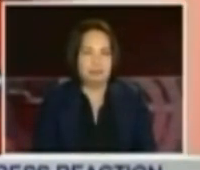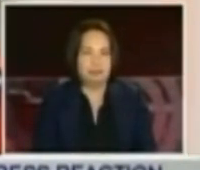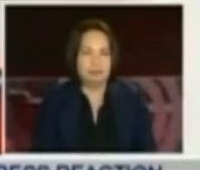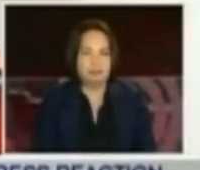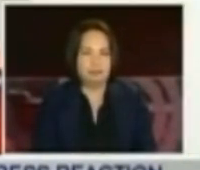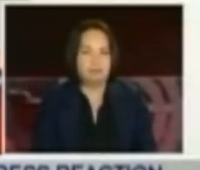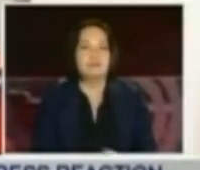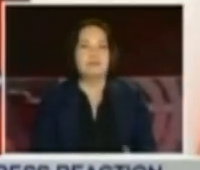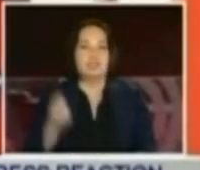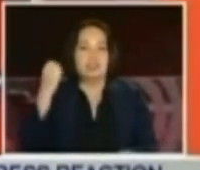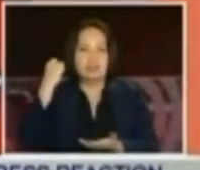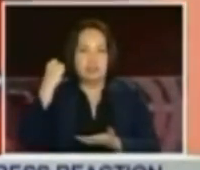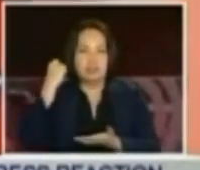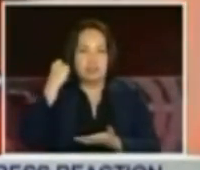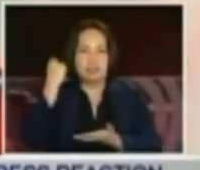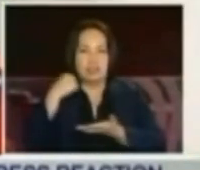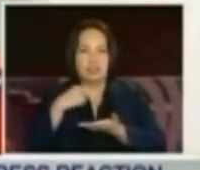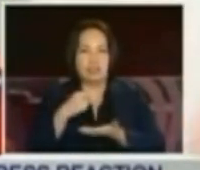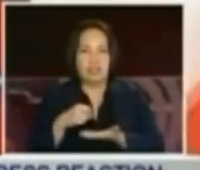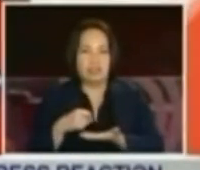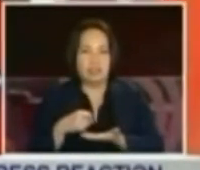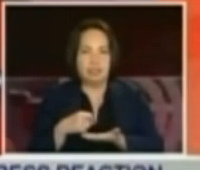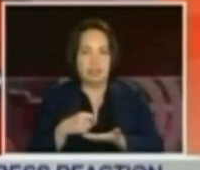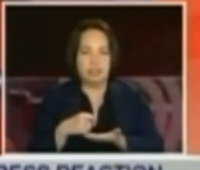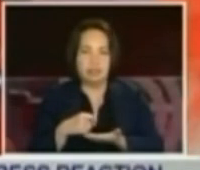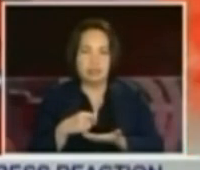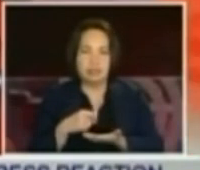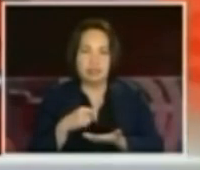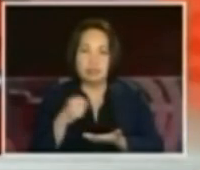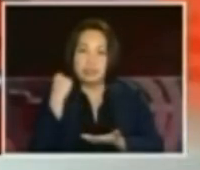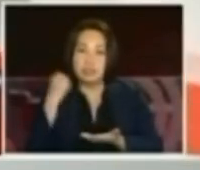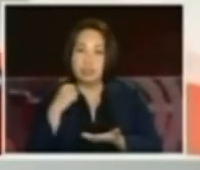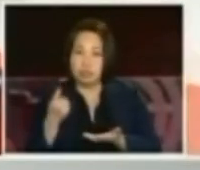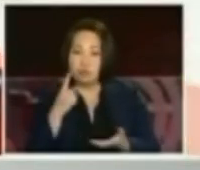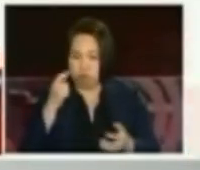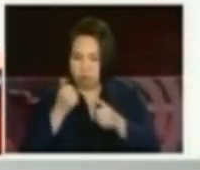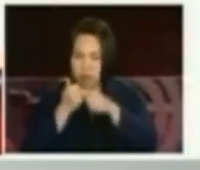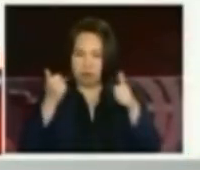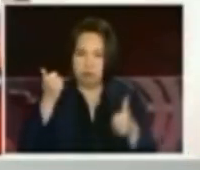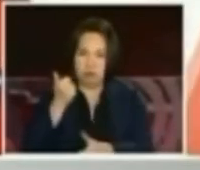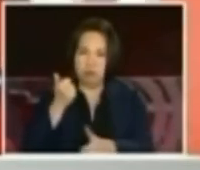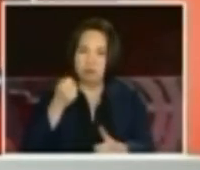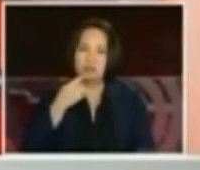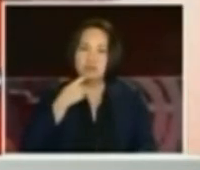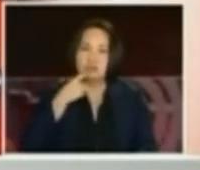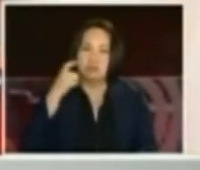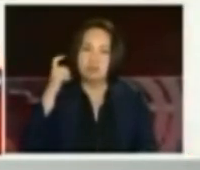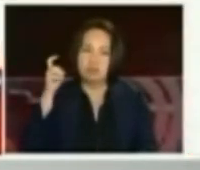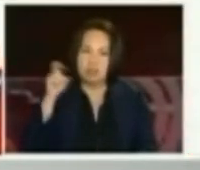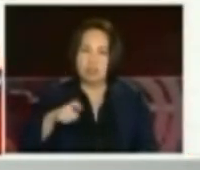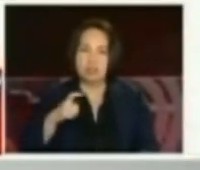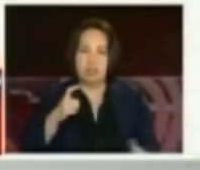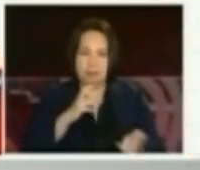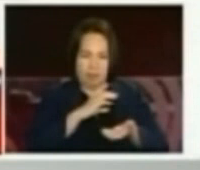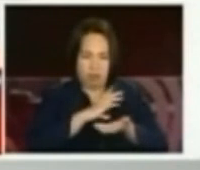The Secretary, as Clerk of the Impeachment Court, is directed to provide a